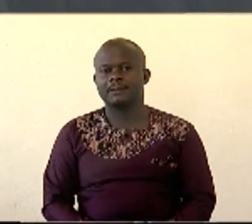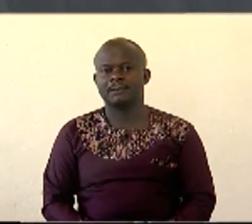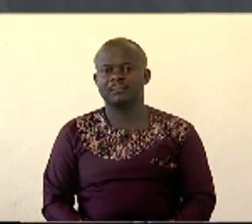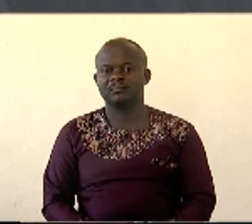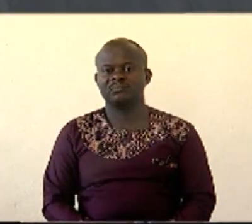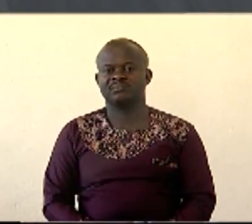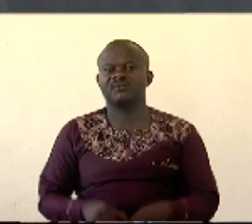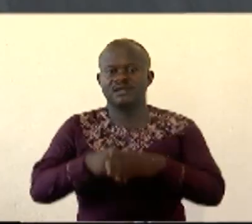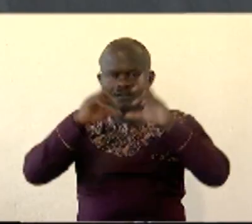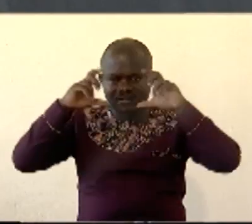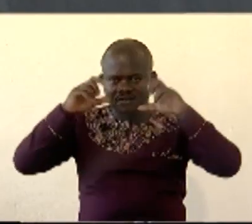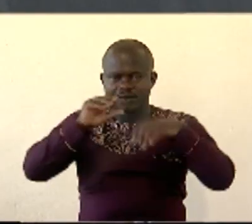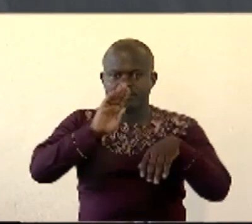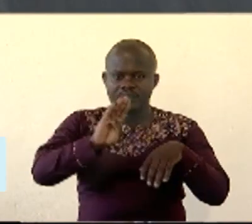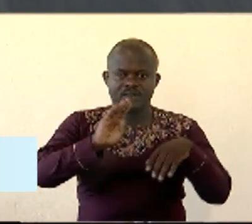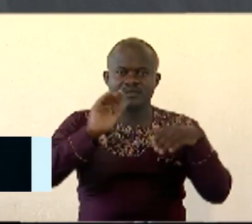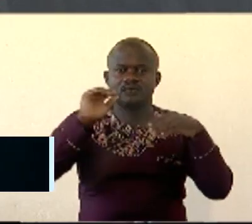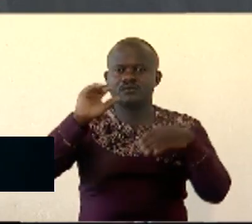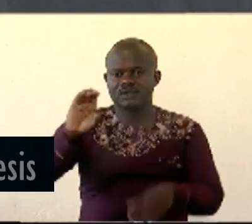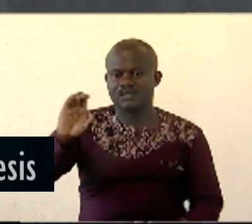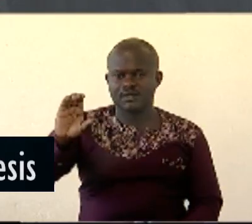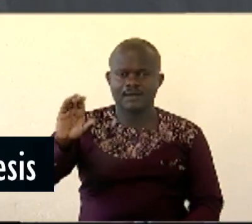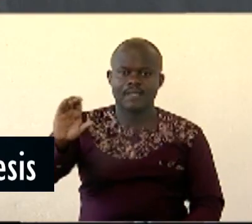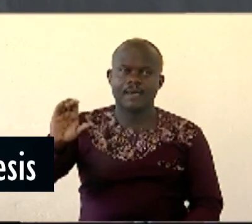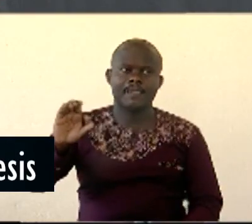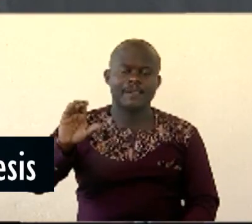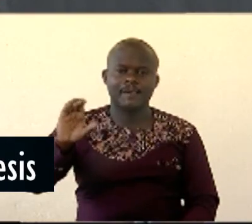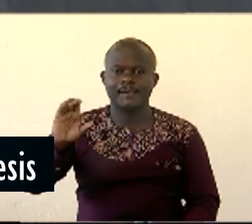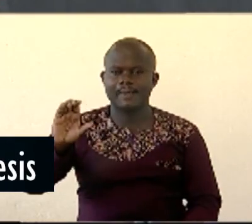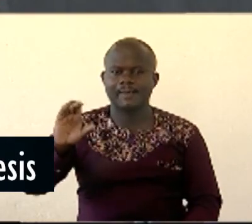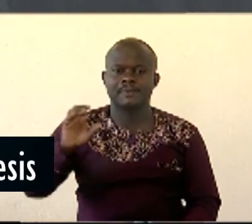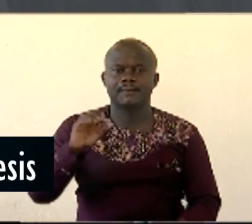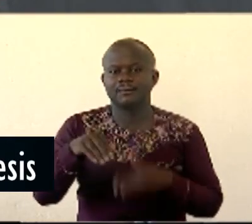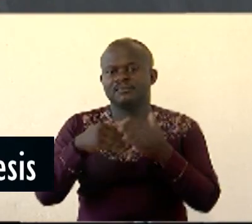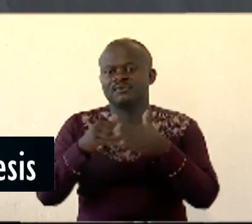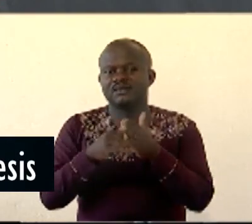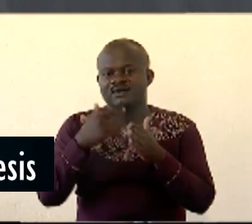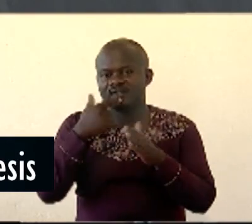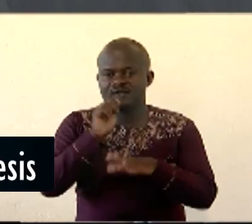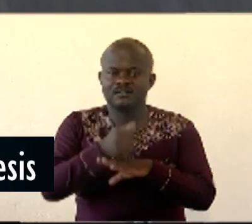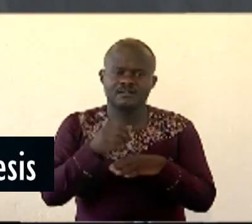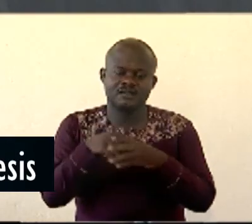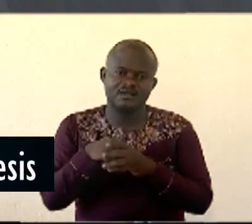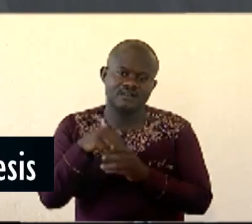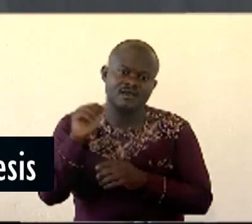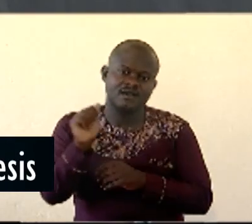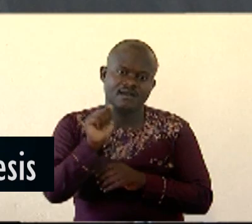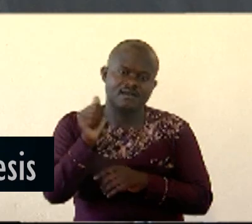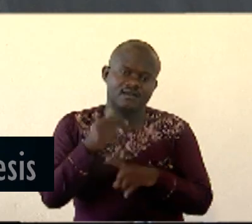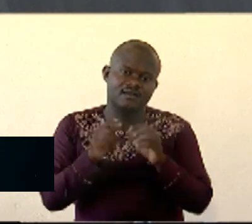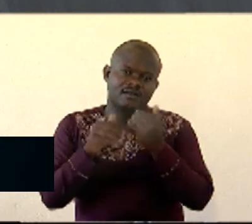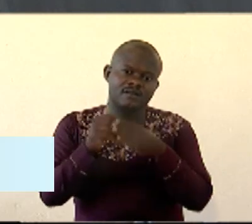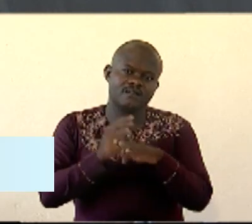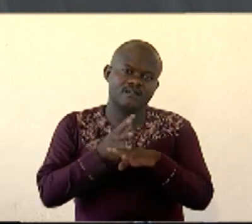the graph, from B to C, emitting factors set in and are